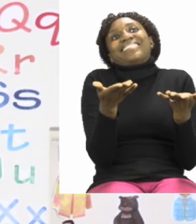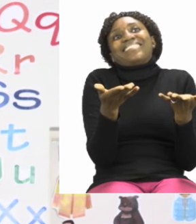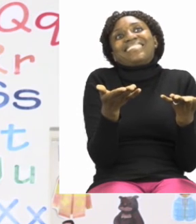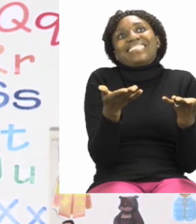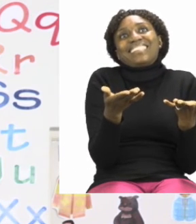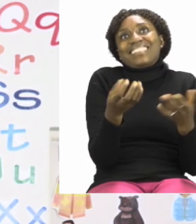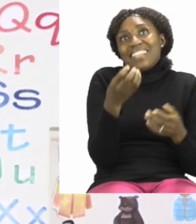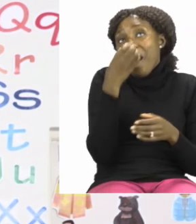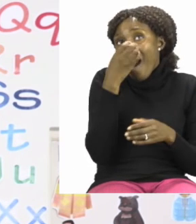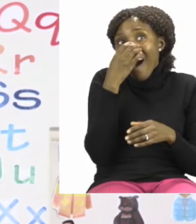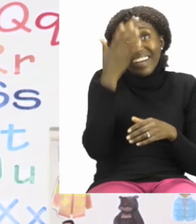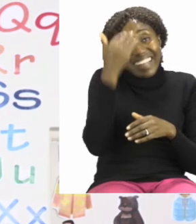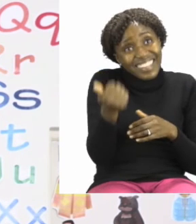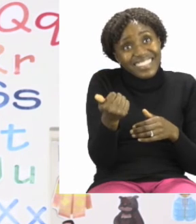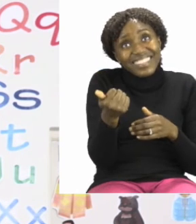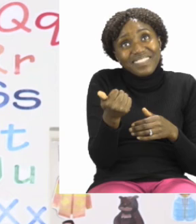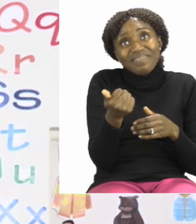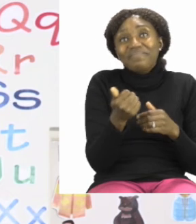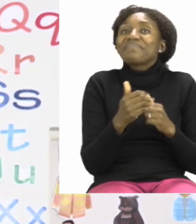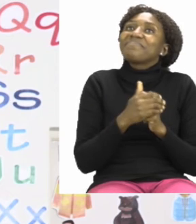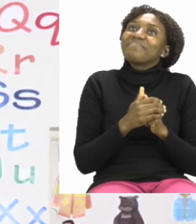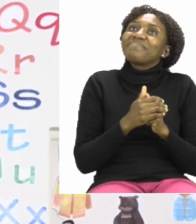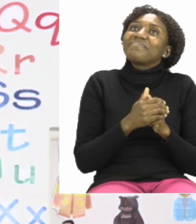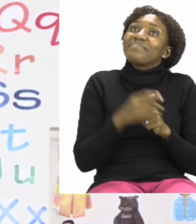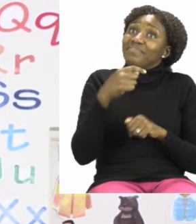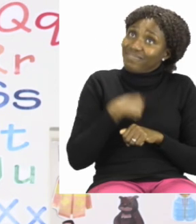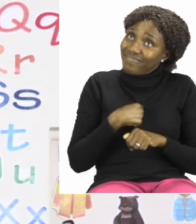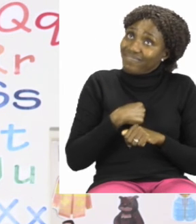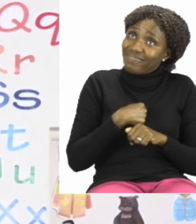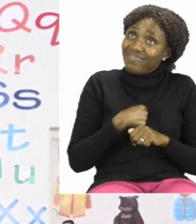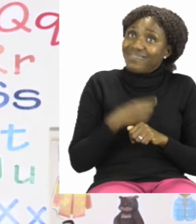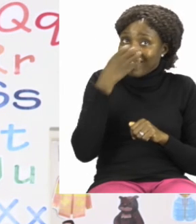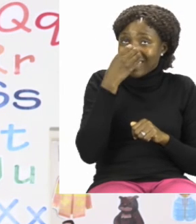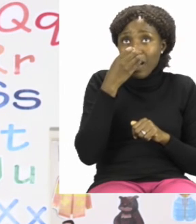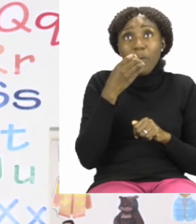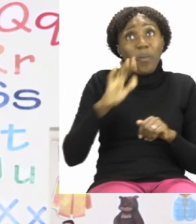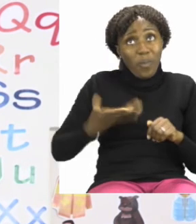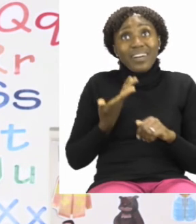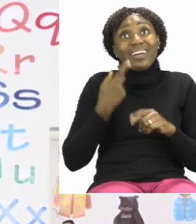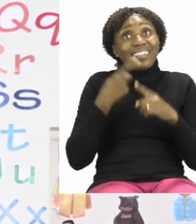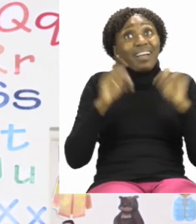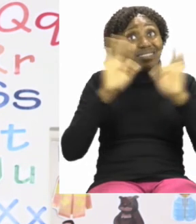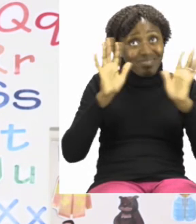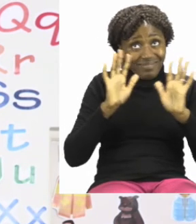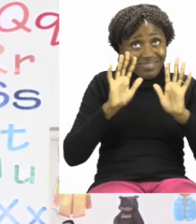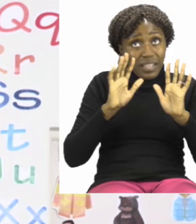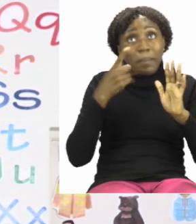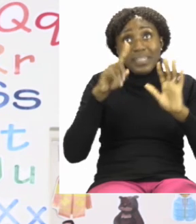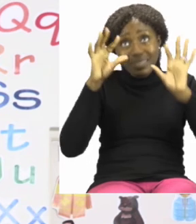are, Sashi. Hello. So, Sashi and I would like to say goodbye. Are you ready to sing,